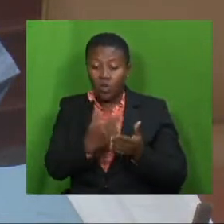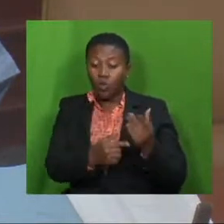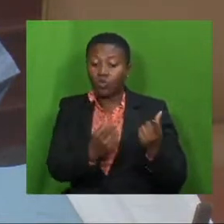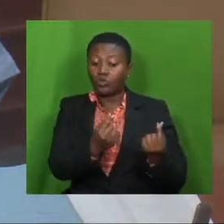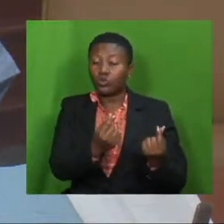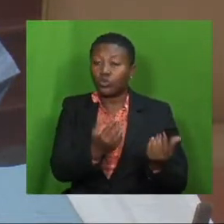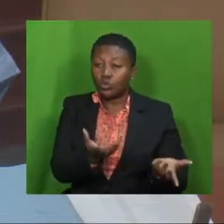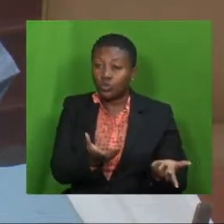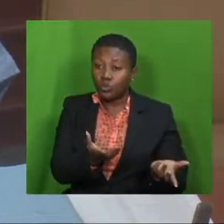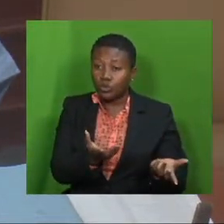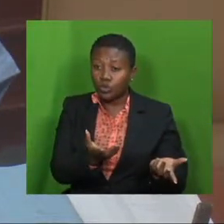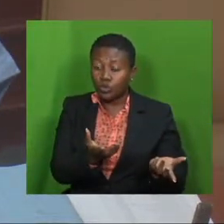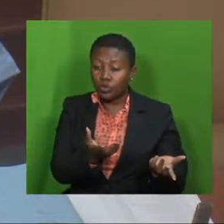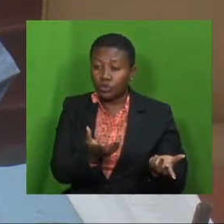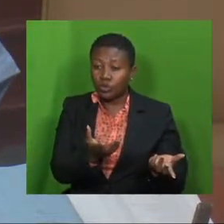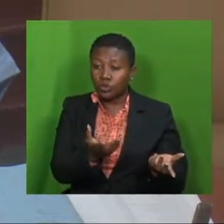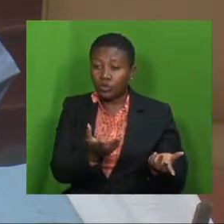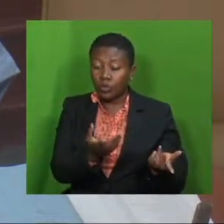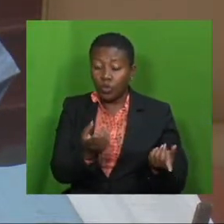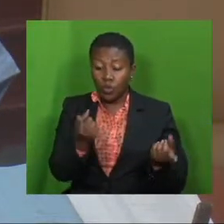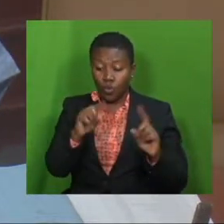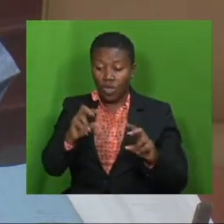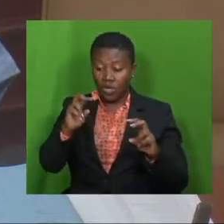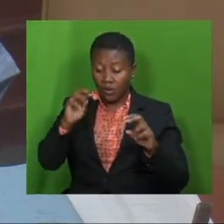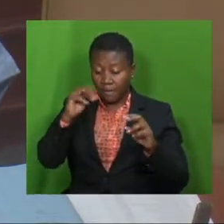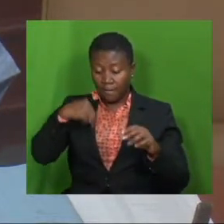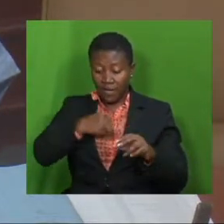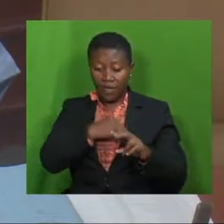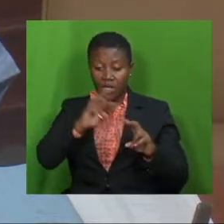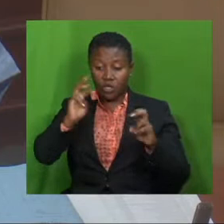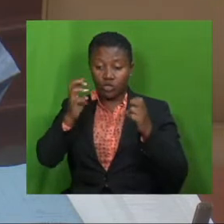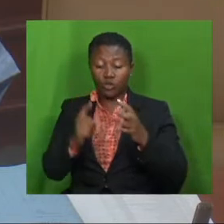of vacation of seat of a member council for deliberation in the House.